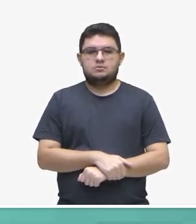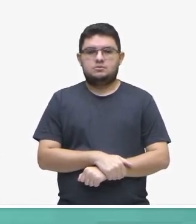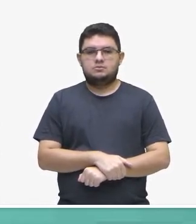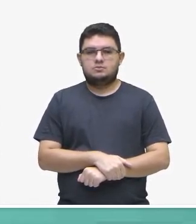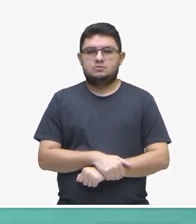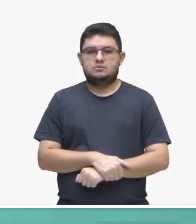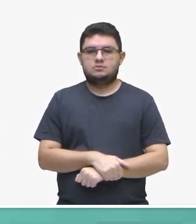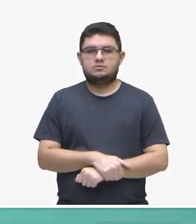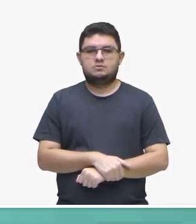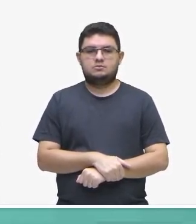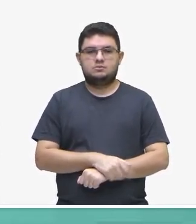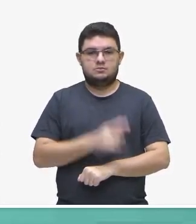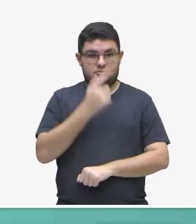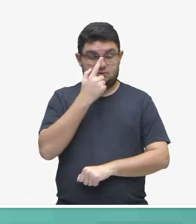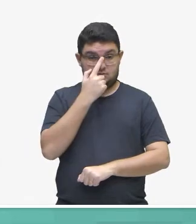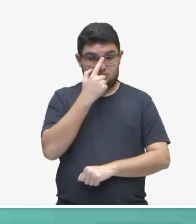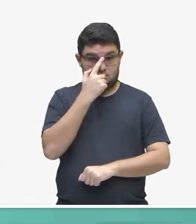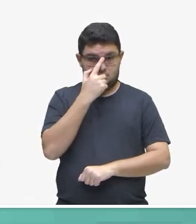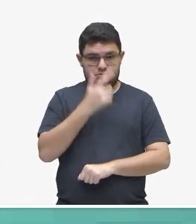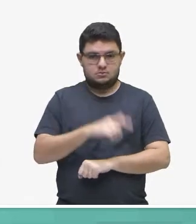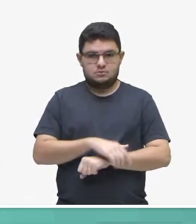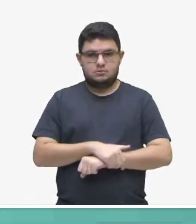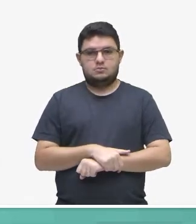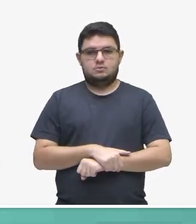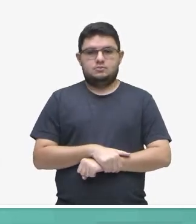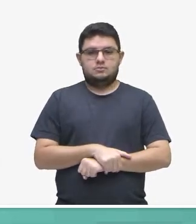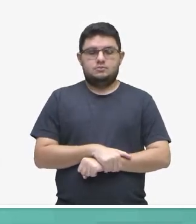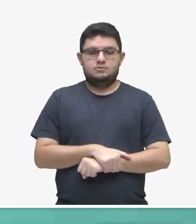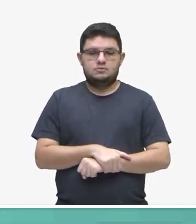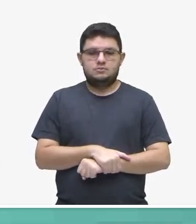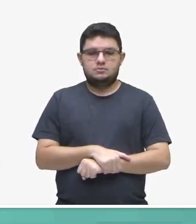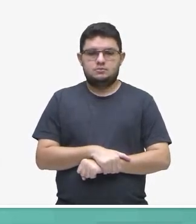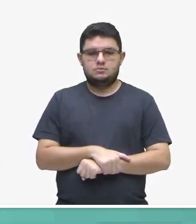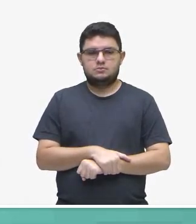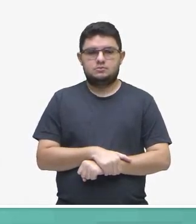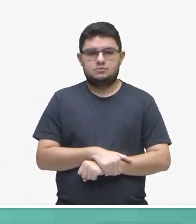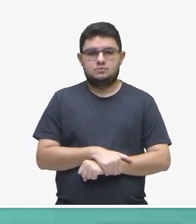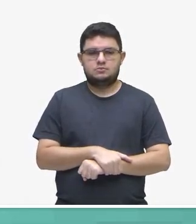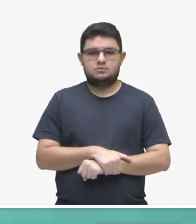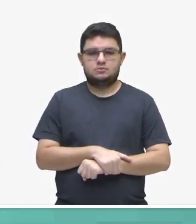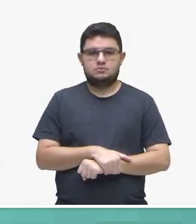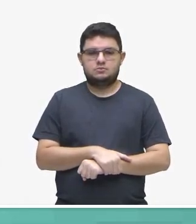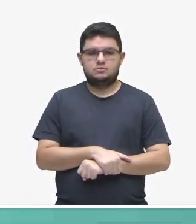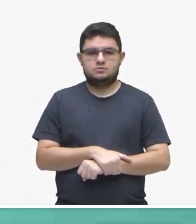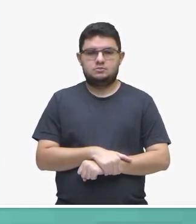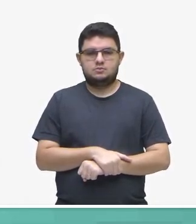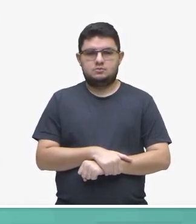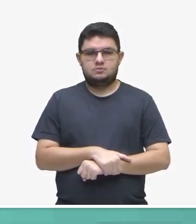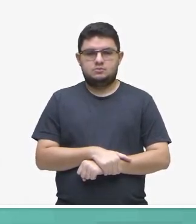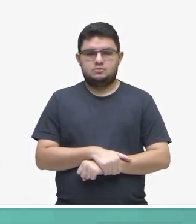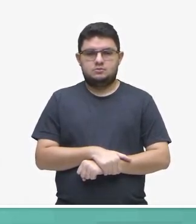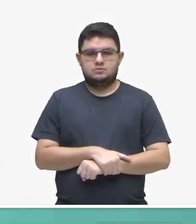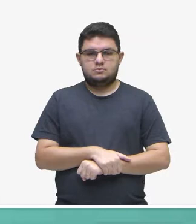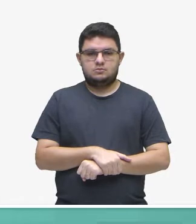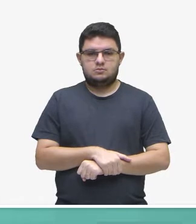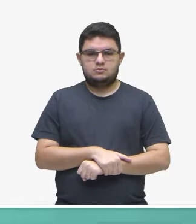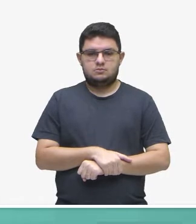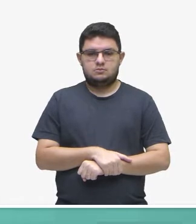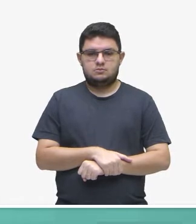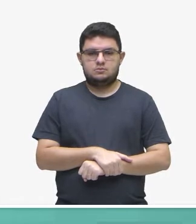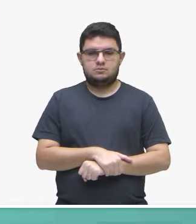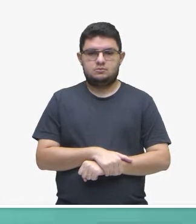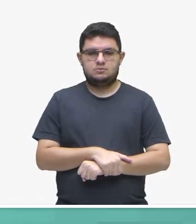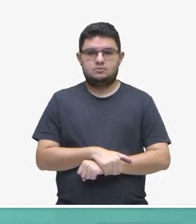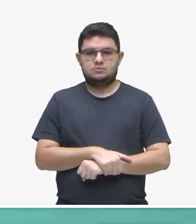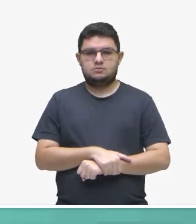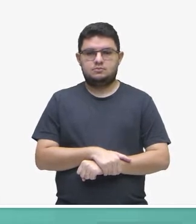And what about your personal life? As I told you before, I needed to slow down and stop